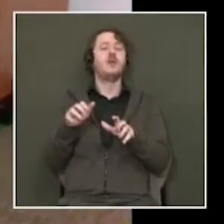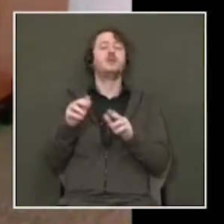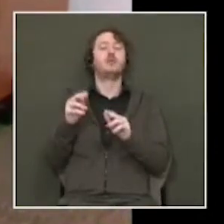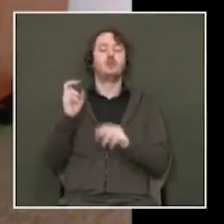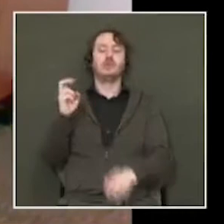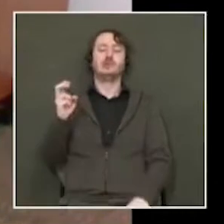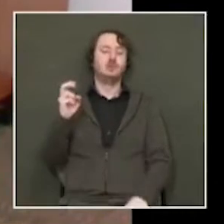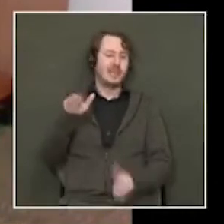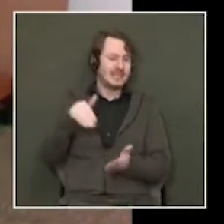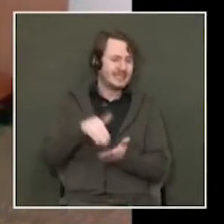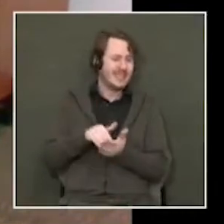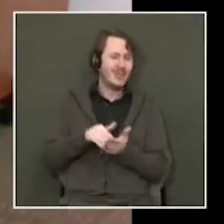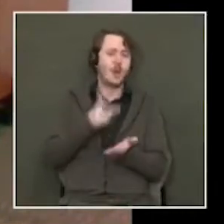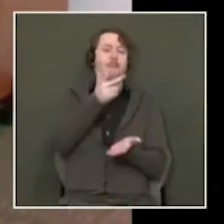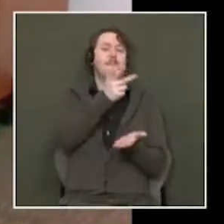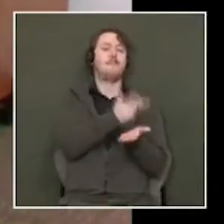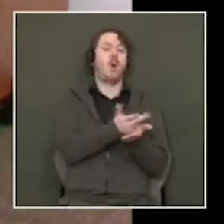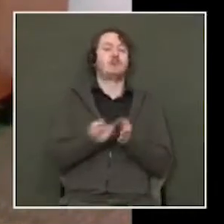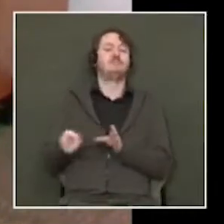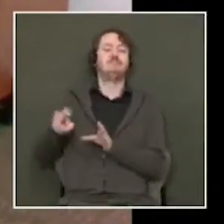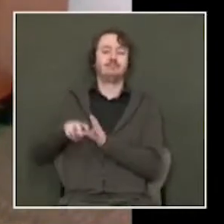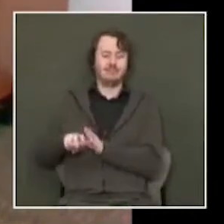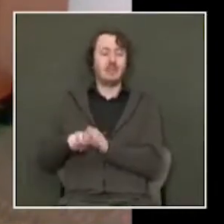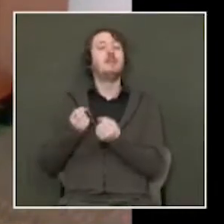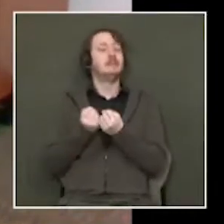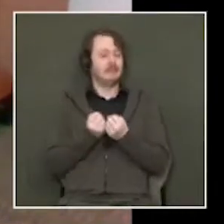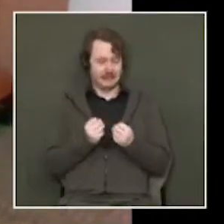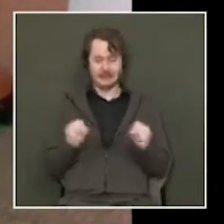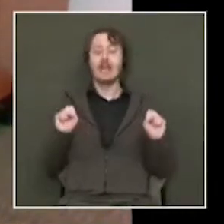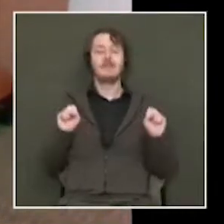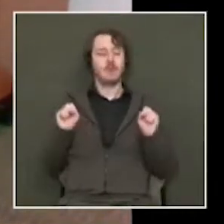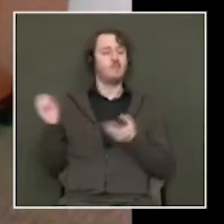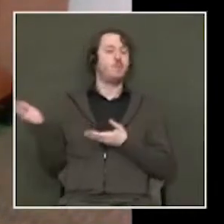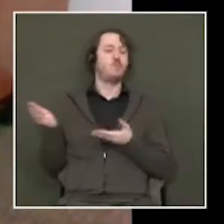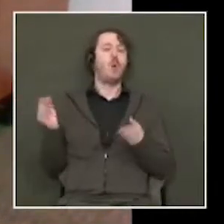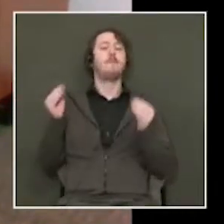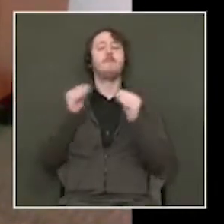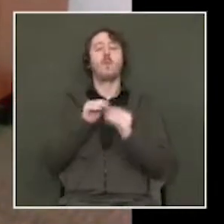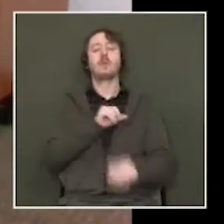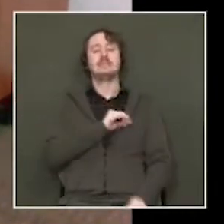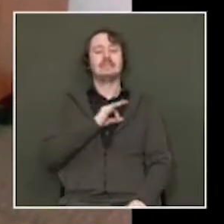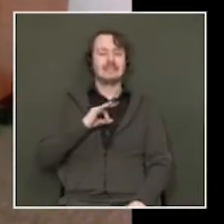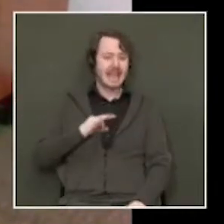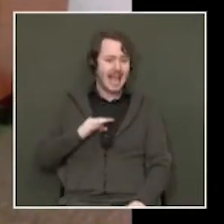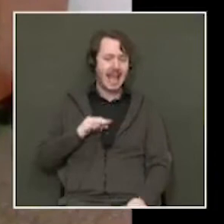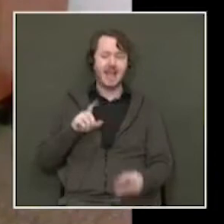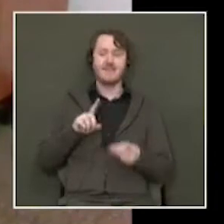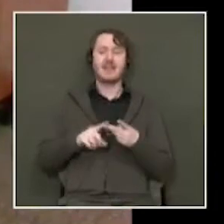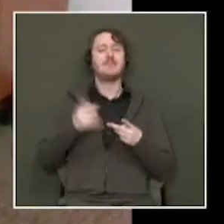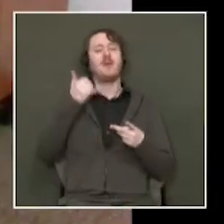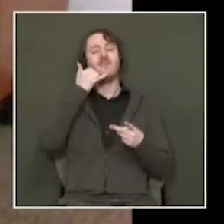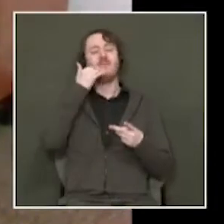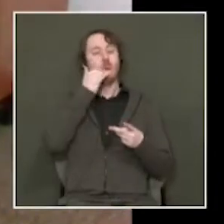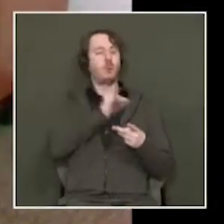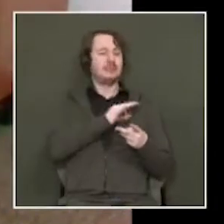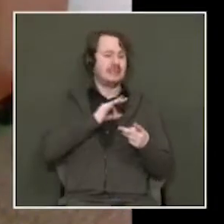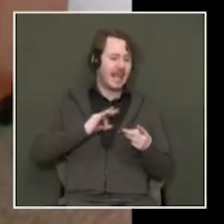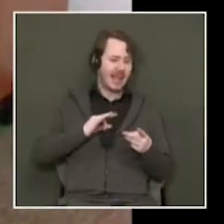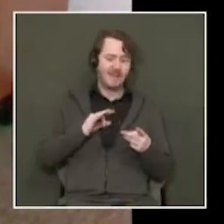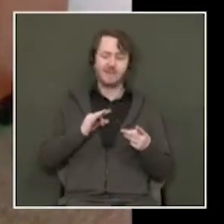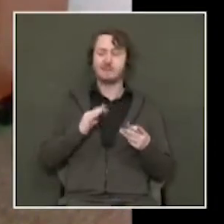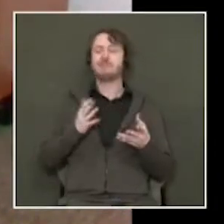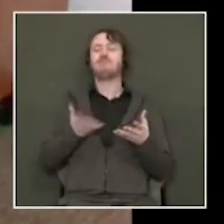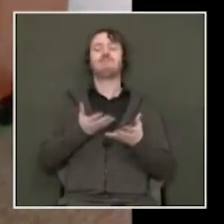and rides that the customers would be safe. Brought in extra field personnel, brought in extra telephone information personnel. We worked